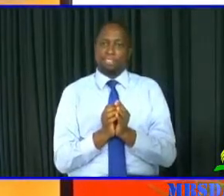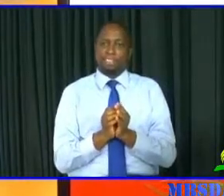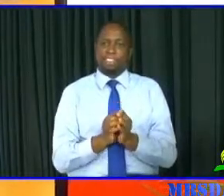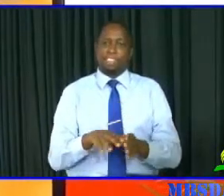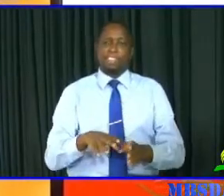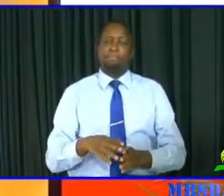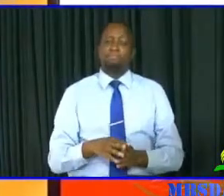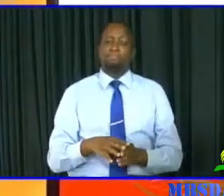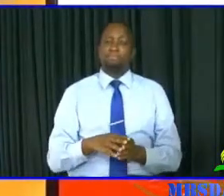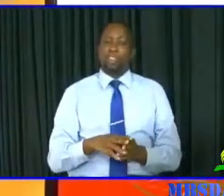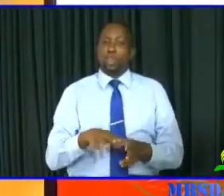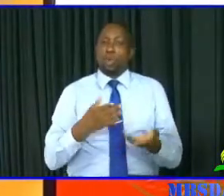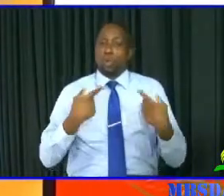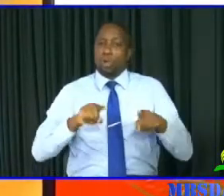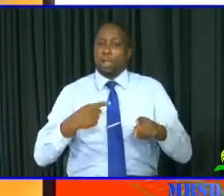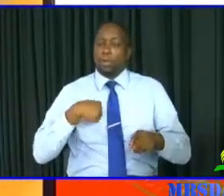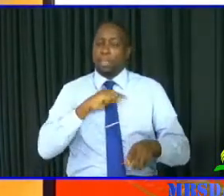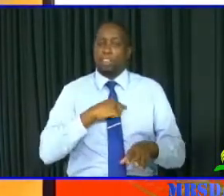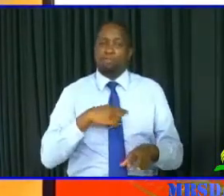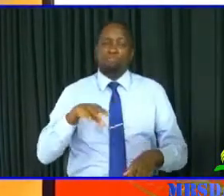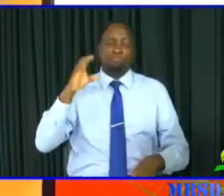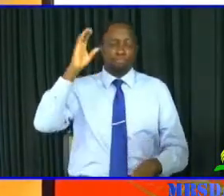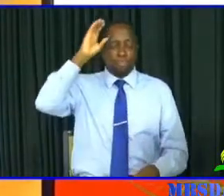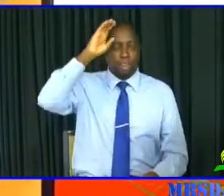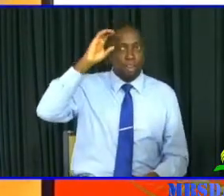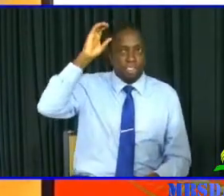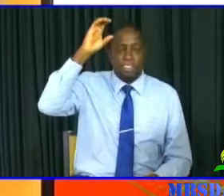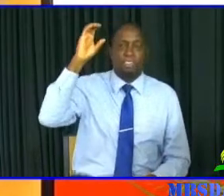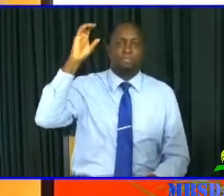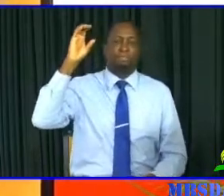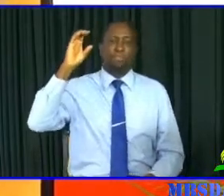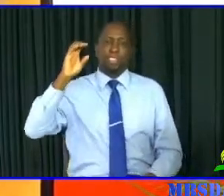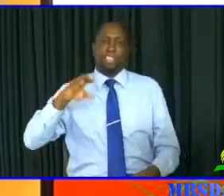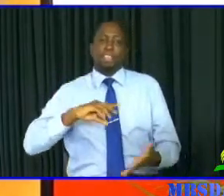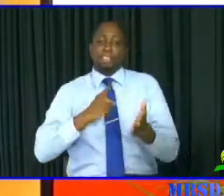and sisters, while we contemplate this altogether